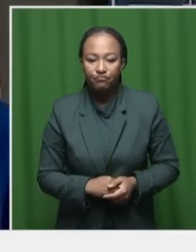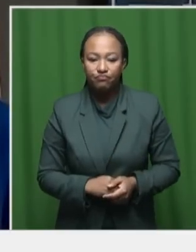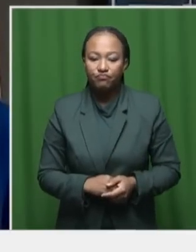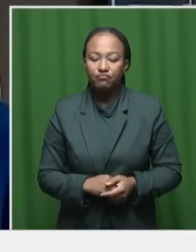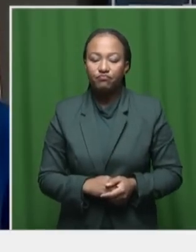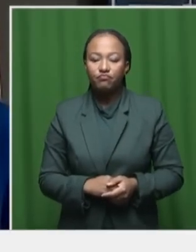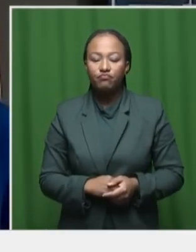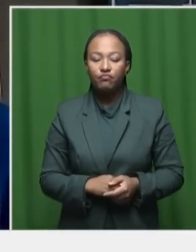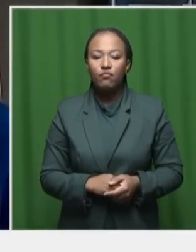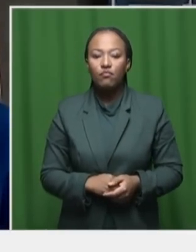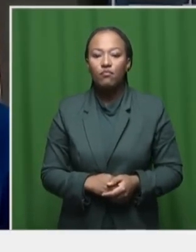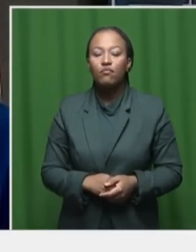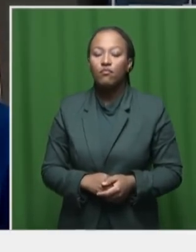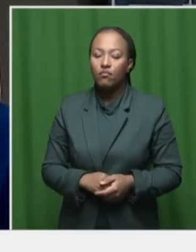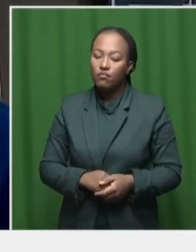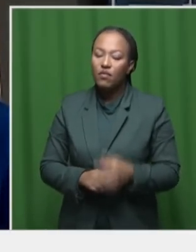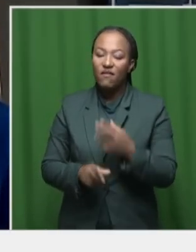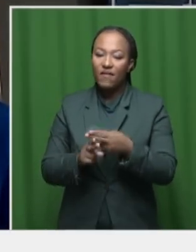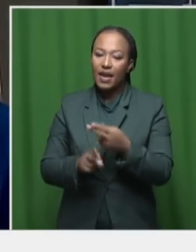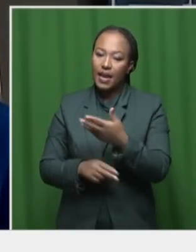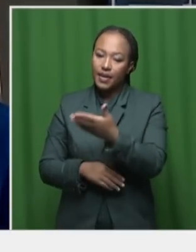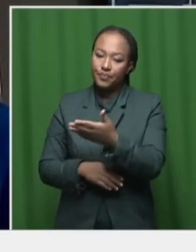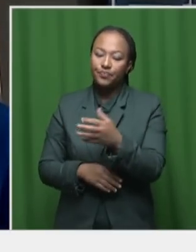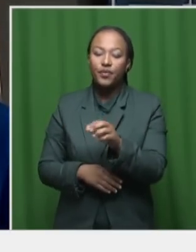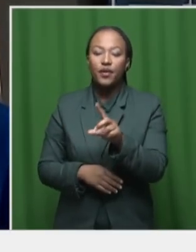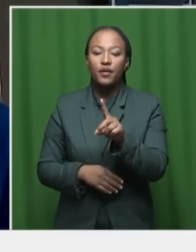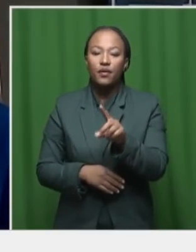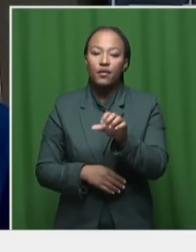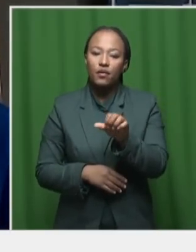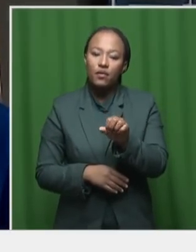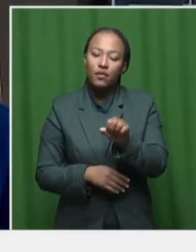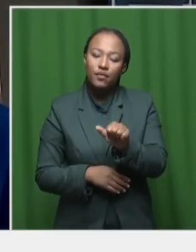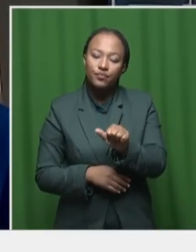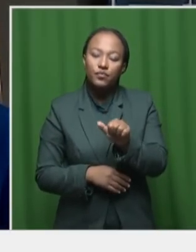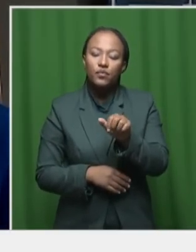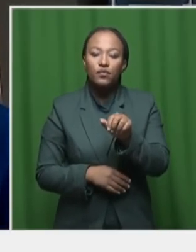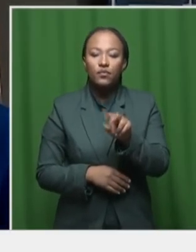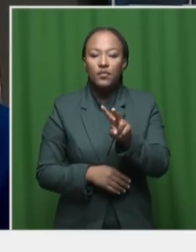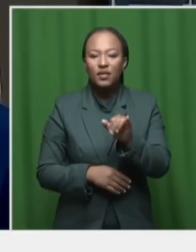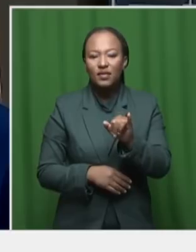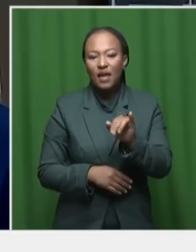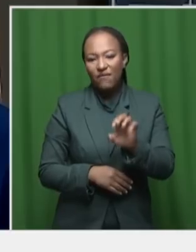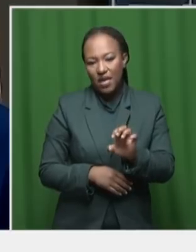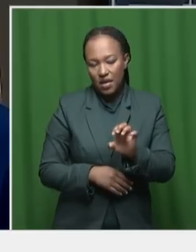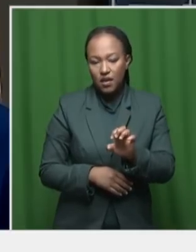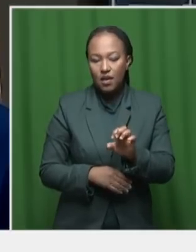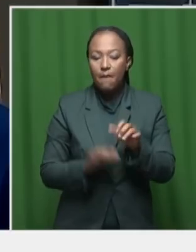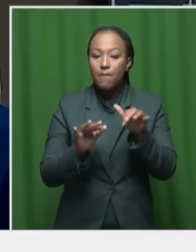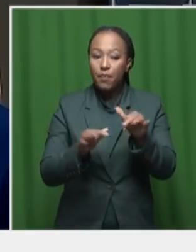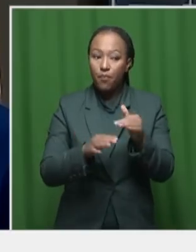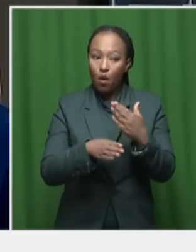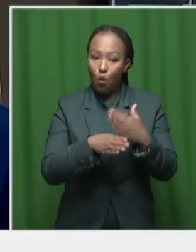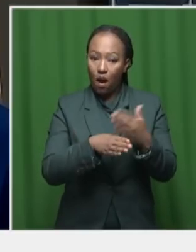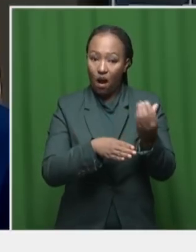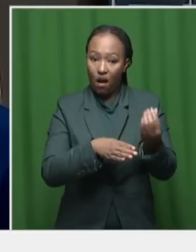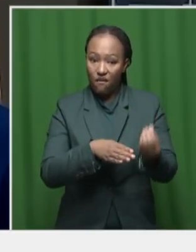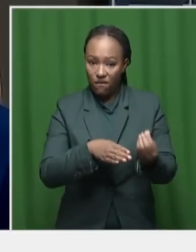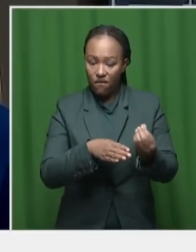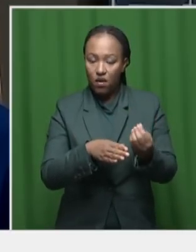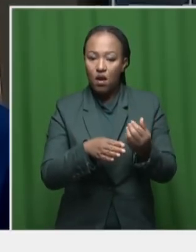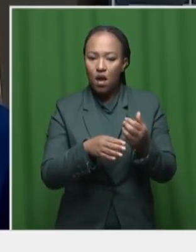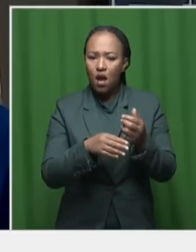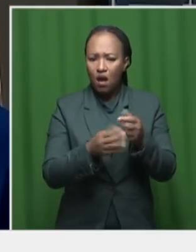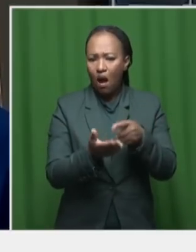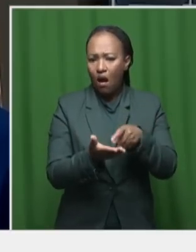then, Dawie, for those who do have jobs, very often also have a debt that they are servicing at this